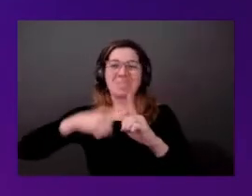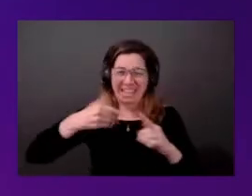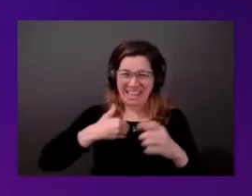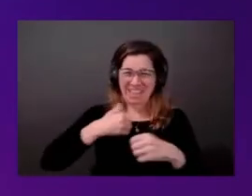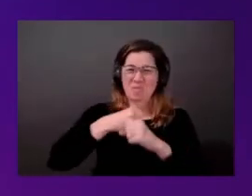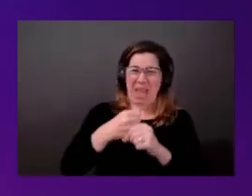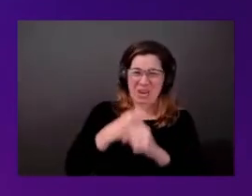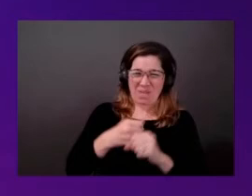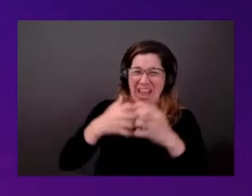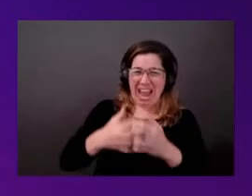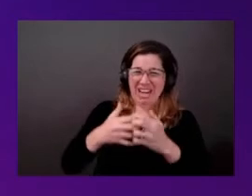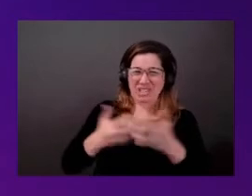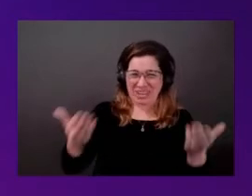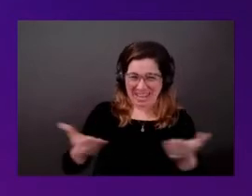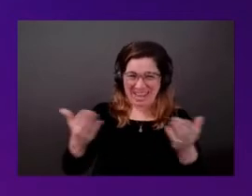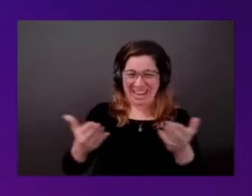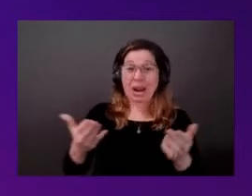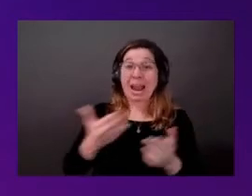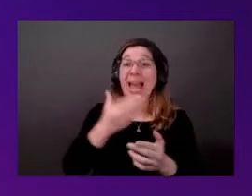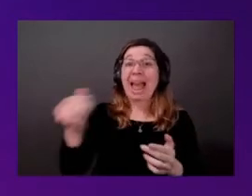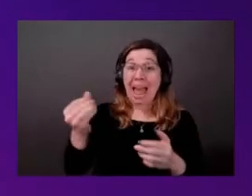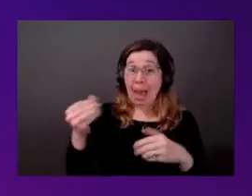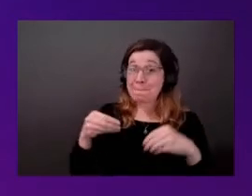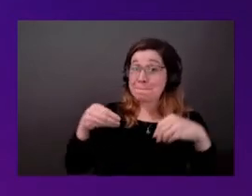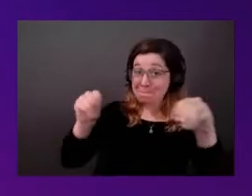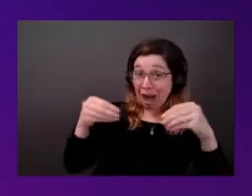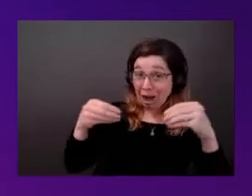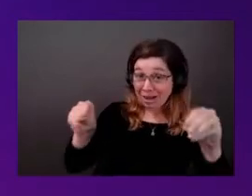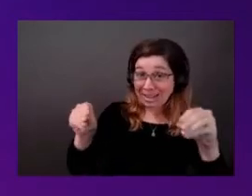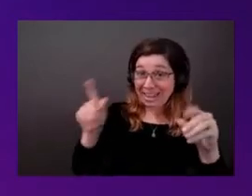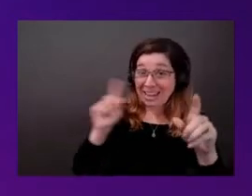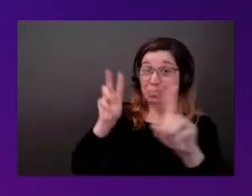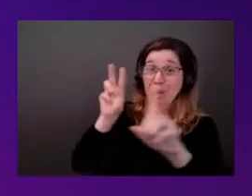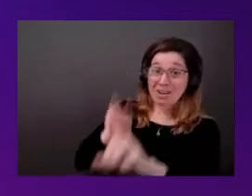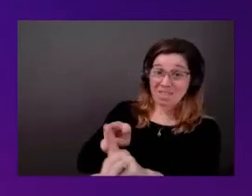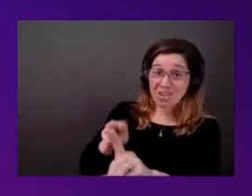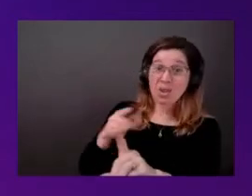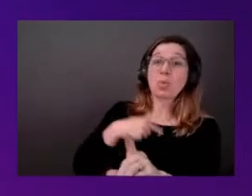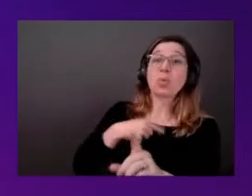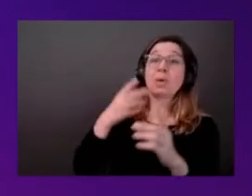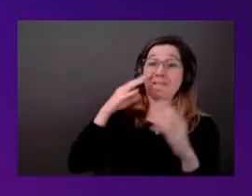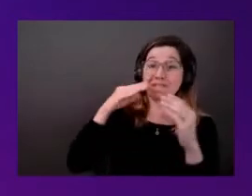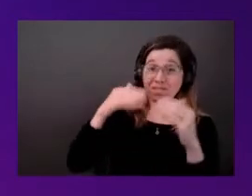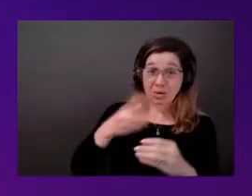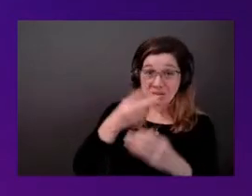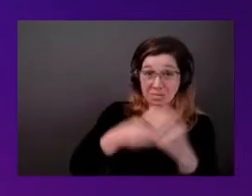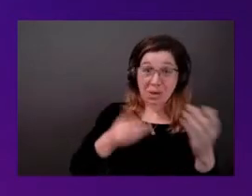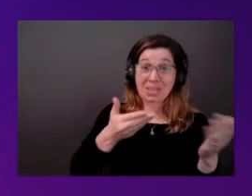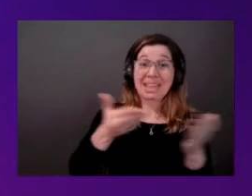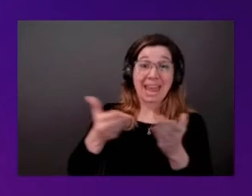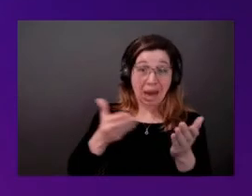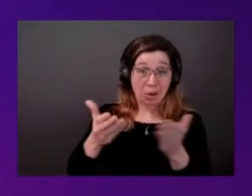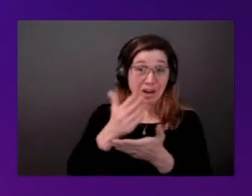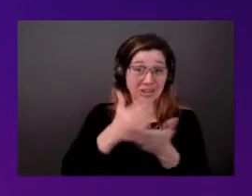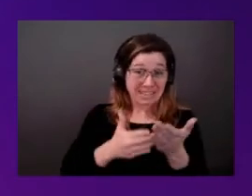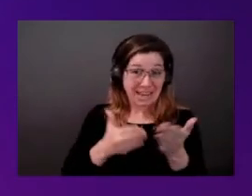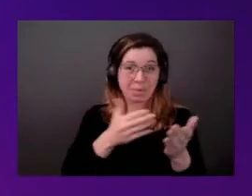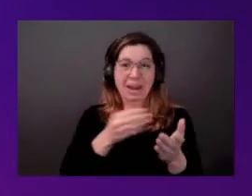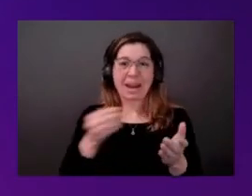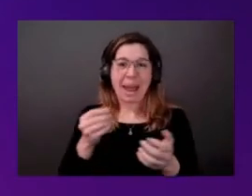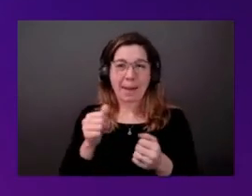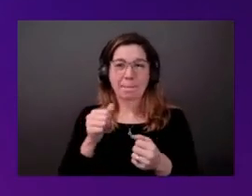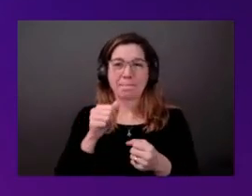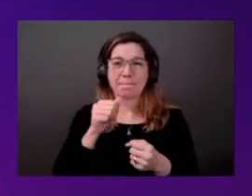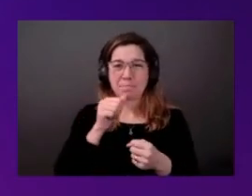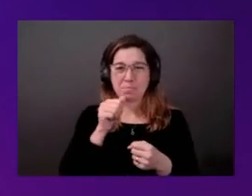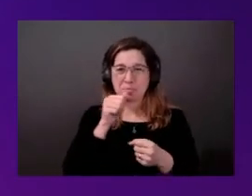a market point of view, we traditionally focus both on the carrier segment as well as private wireless for our enterprise and